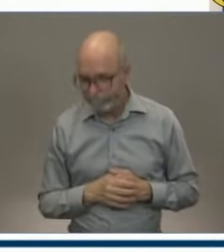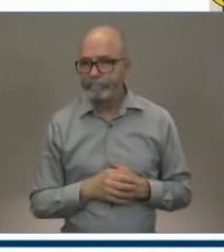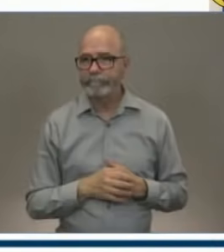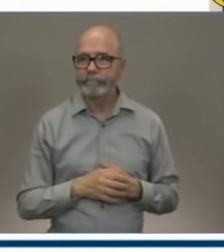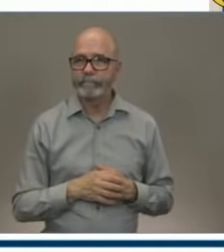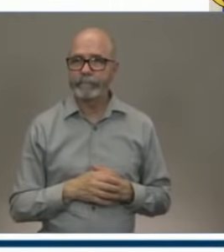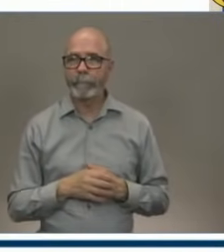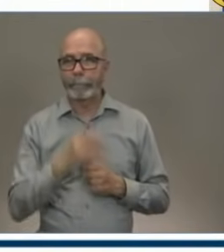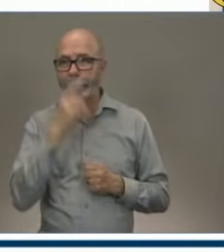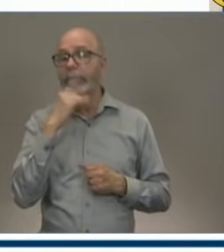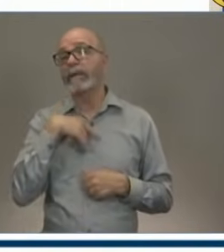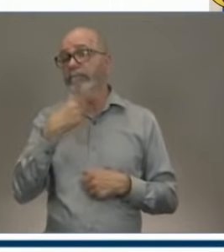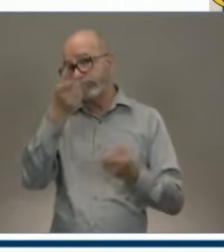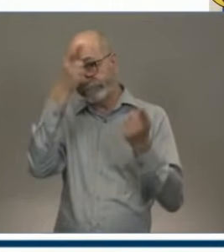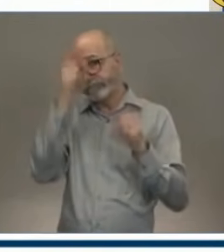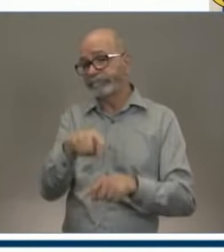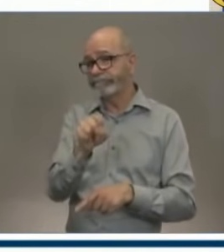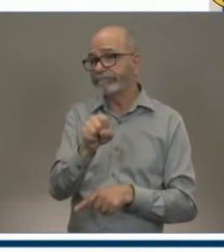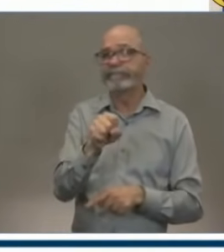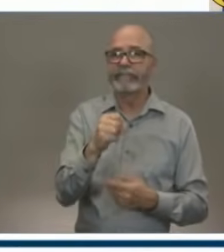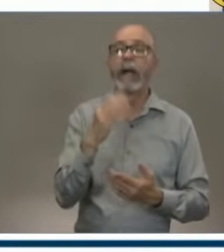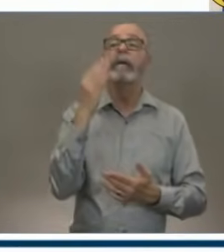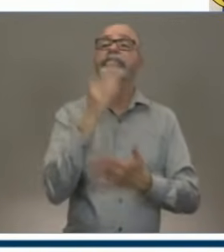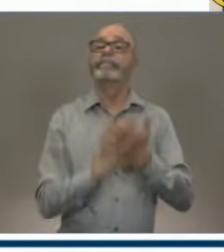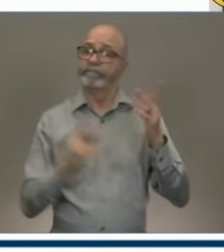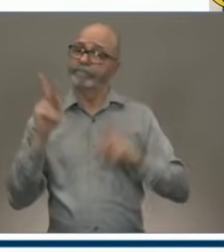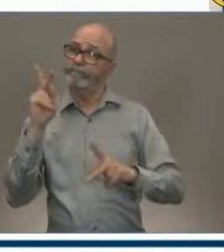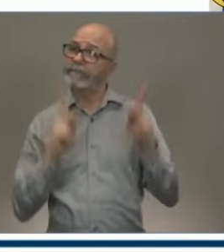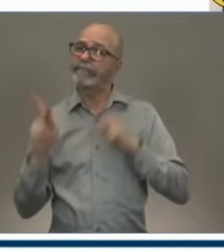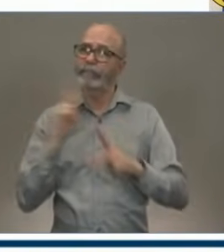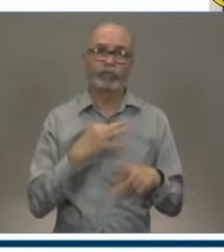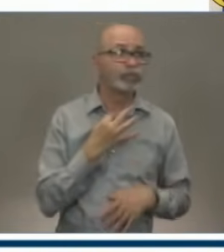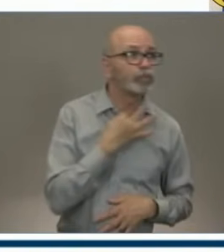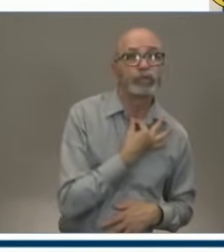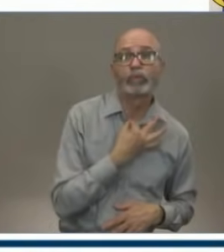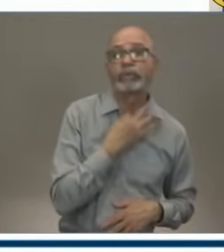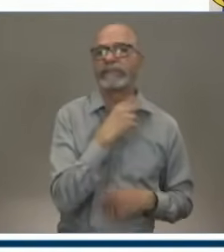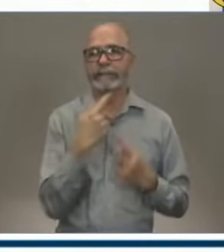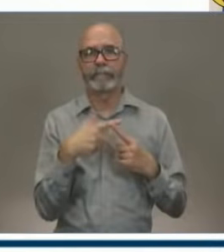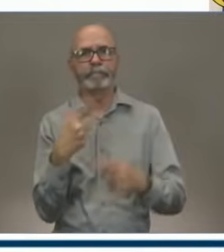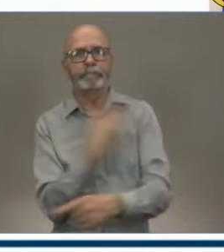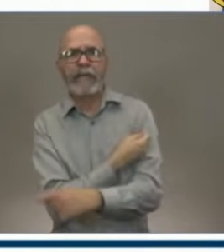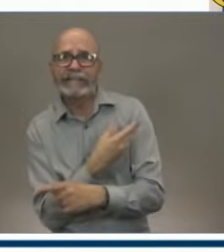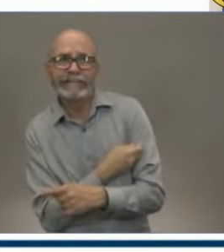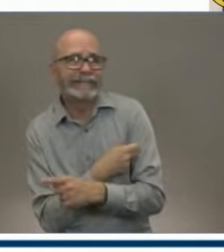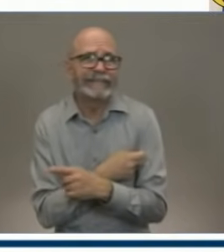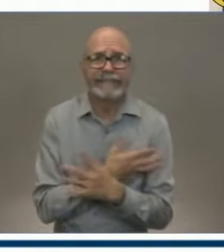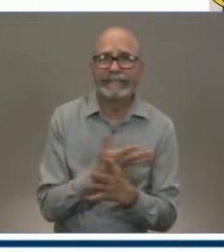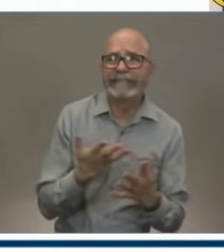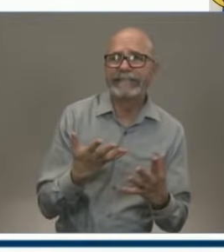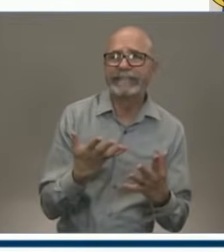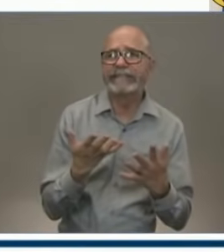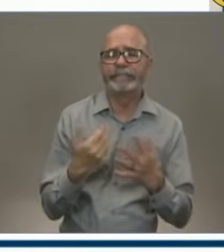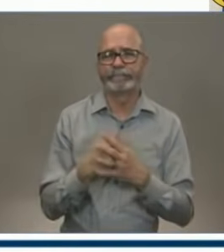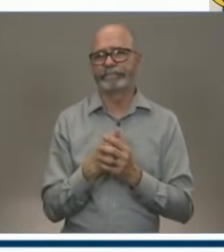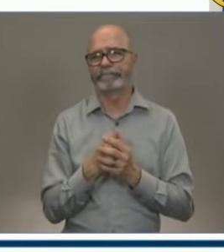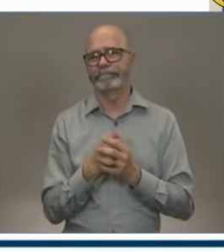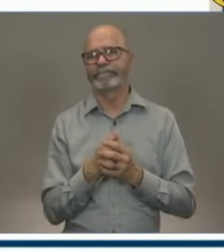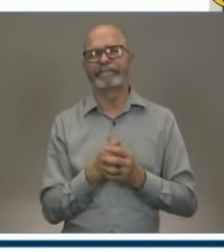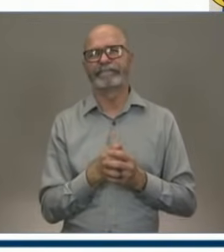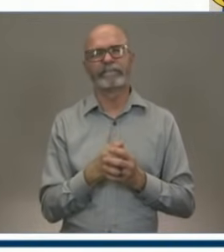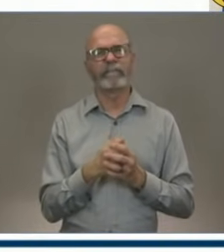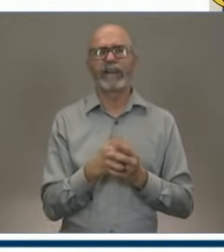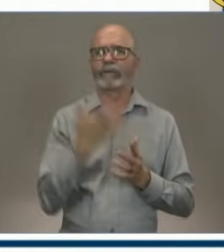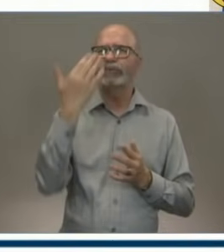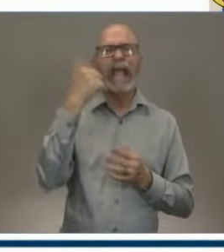really interested in those vaccine numbers. So why are we reporting them weekly rather than daily? So, as the Premier said, we're going to